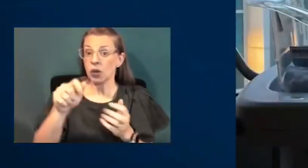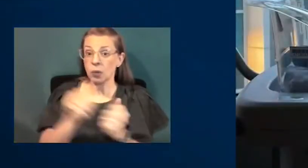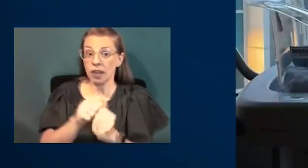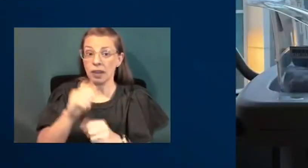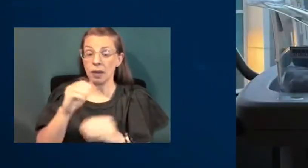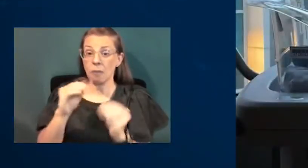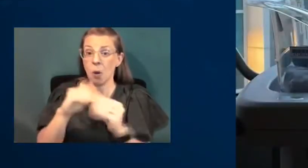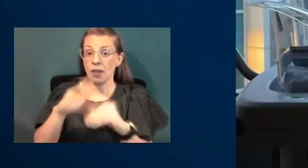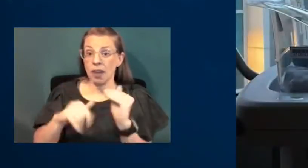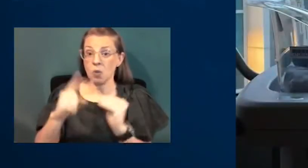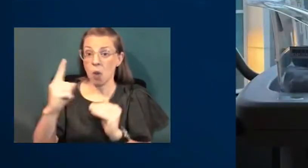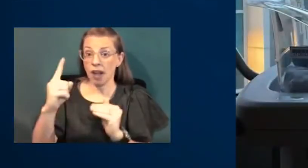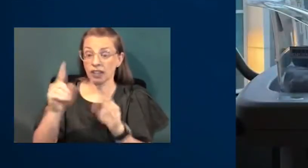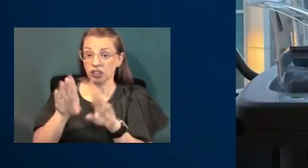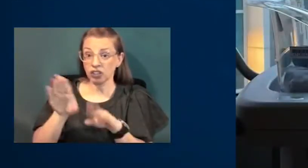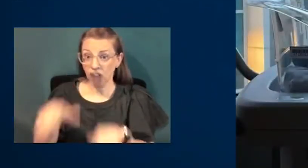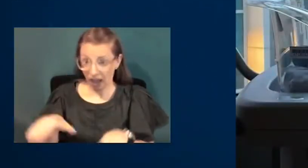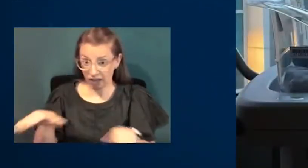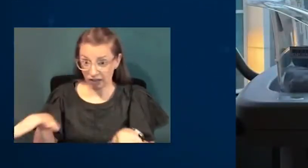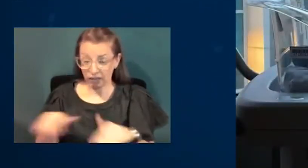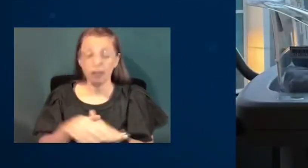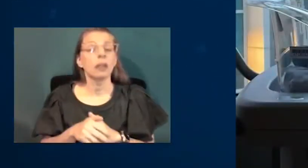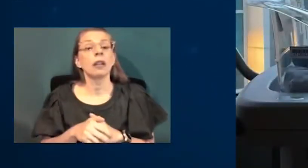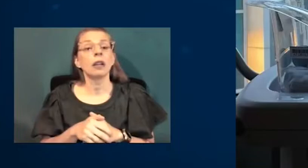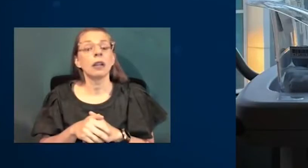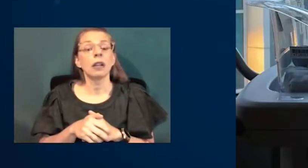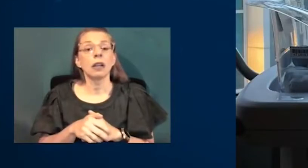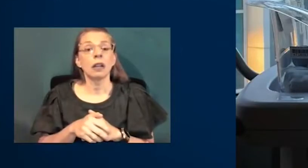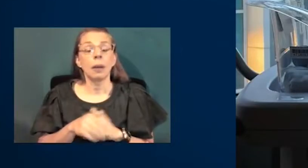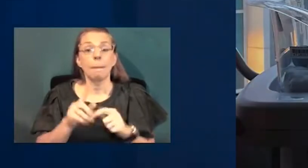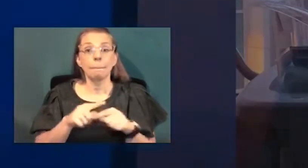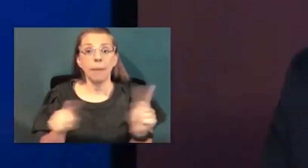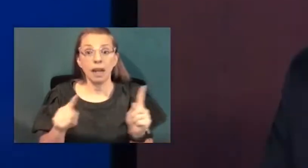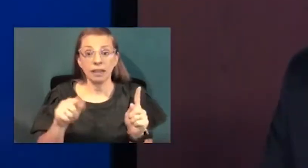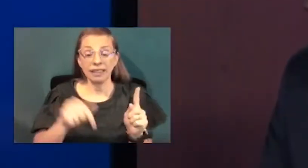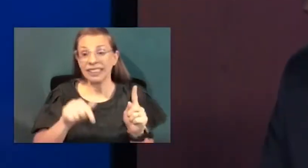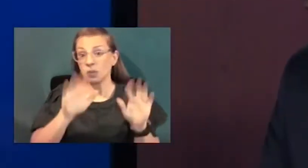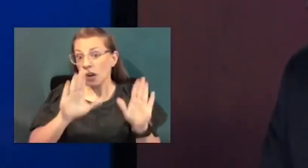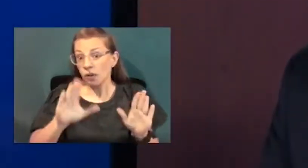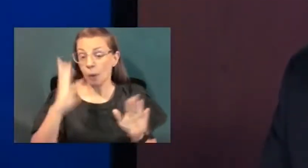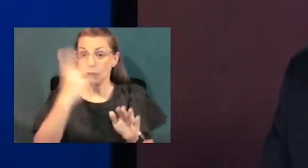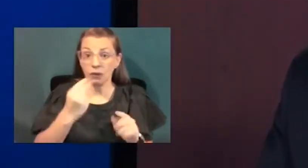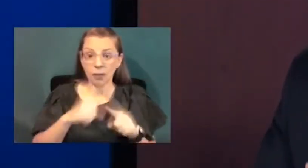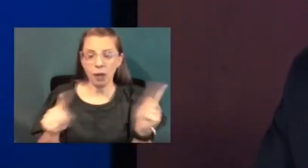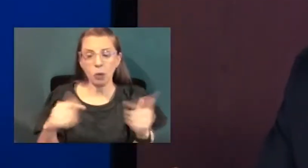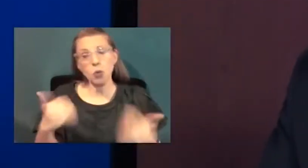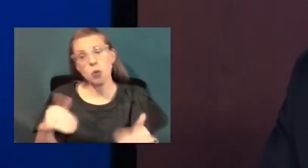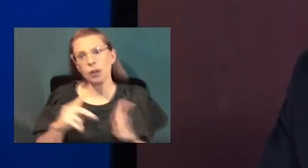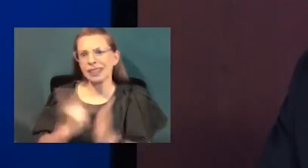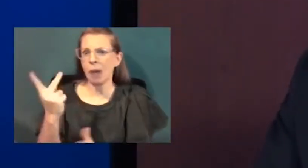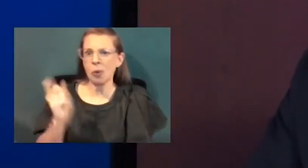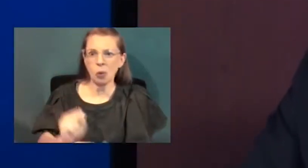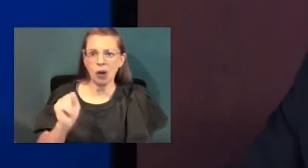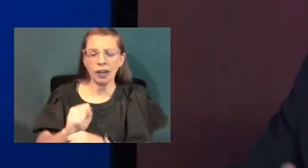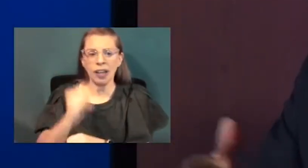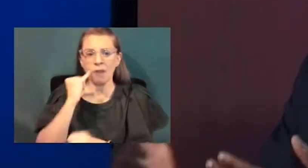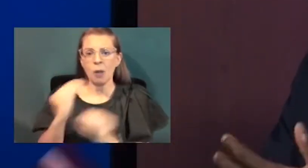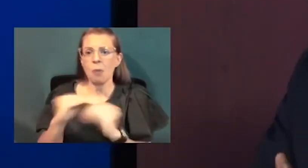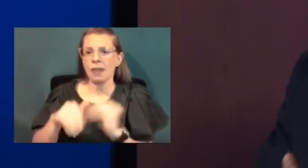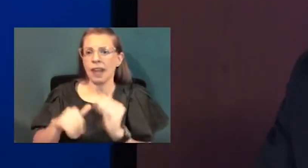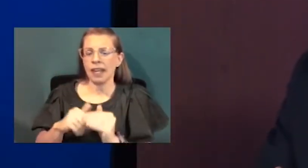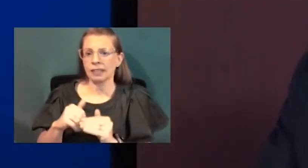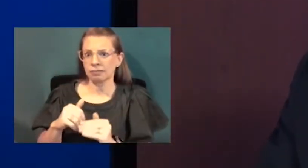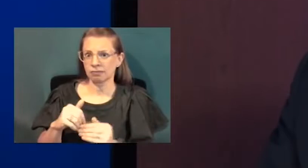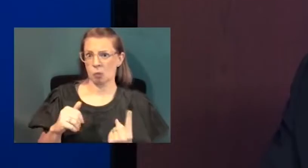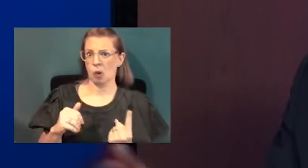in, I'm like, this is wonderful, beautiful. How do you double the work? But, you know, everybody's doing well and has allowed me to kind of balance my still